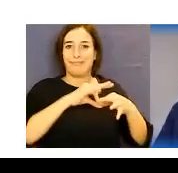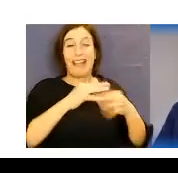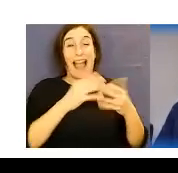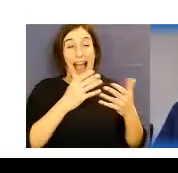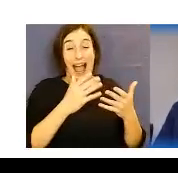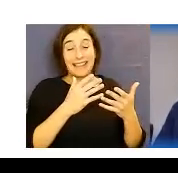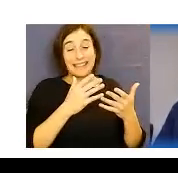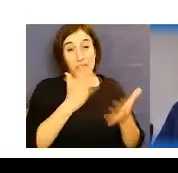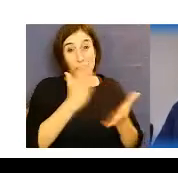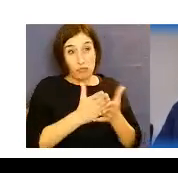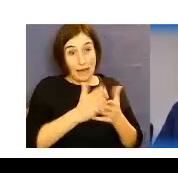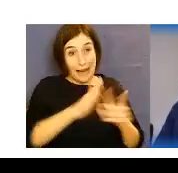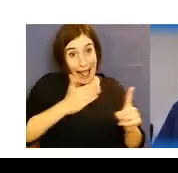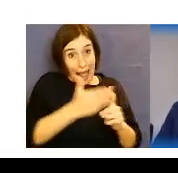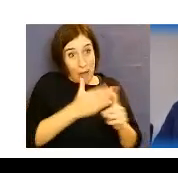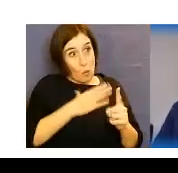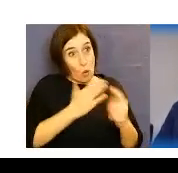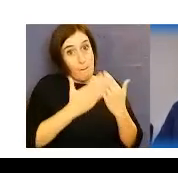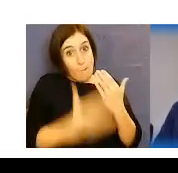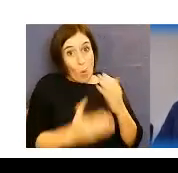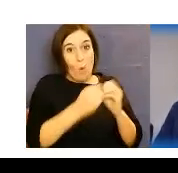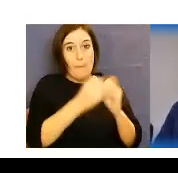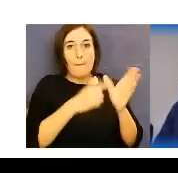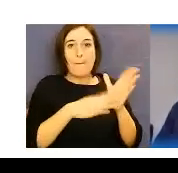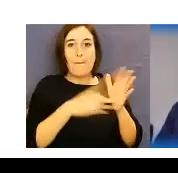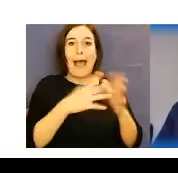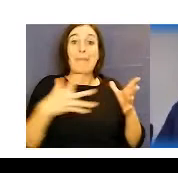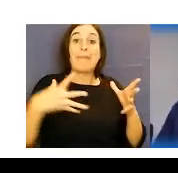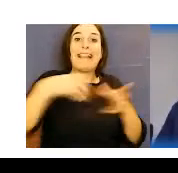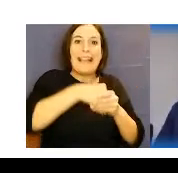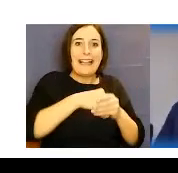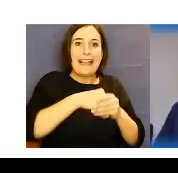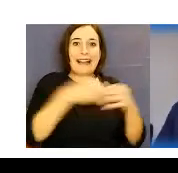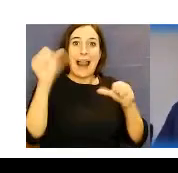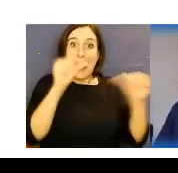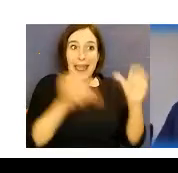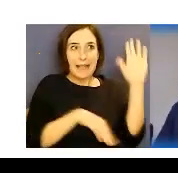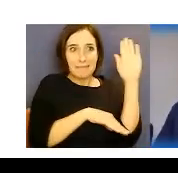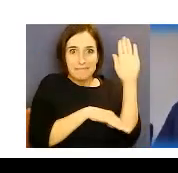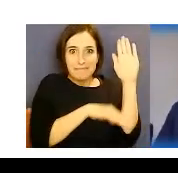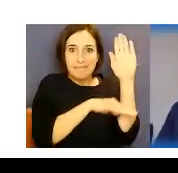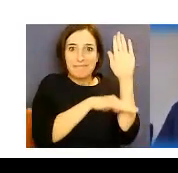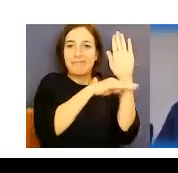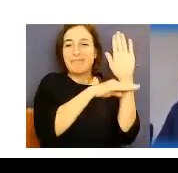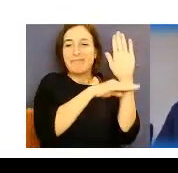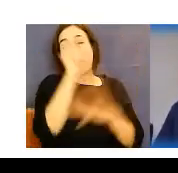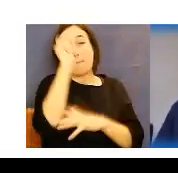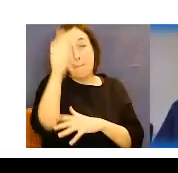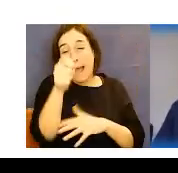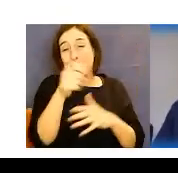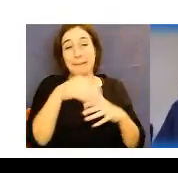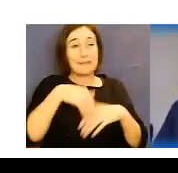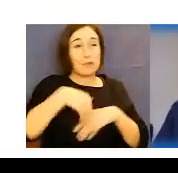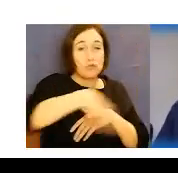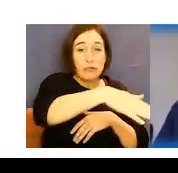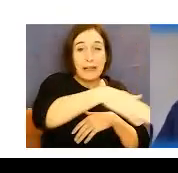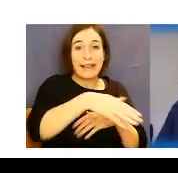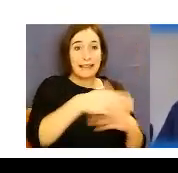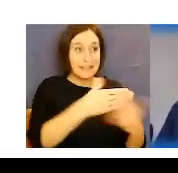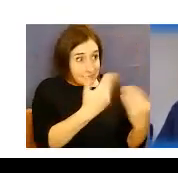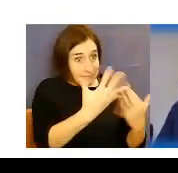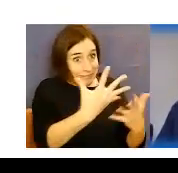in leagues, you know, trying to get more people to play badminton, trying to play people cricket, you know, and entering in leagues. And for